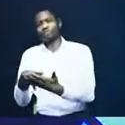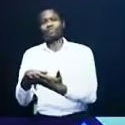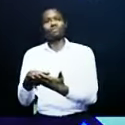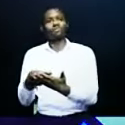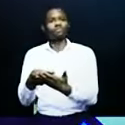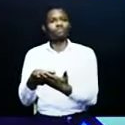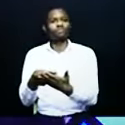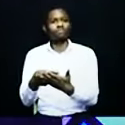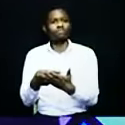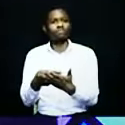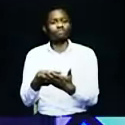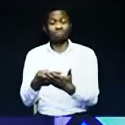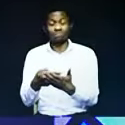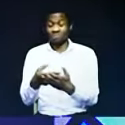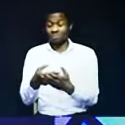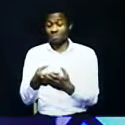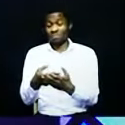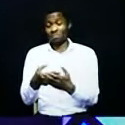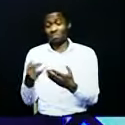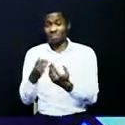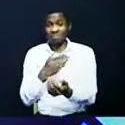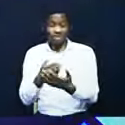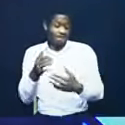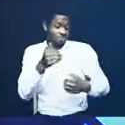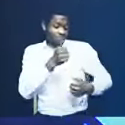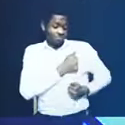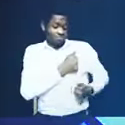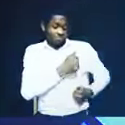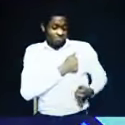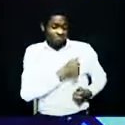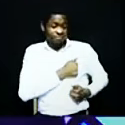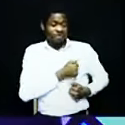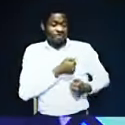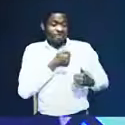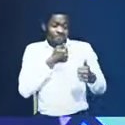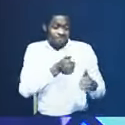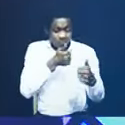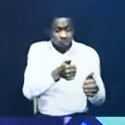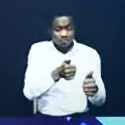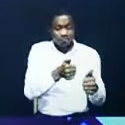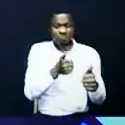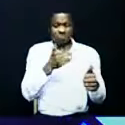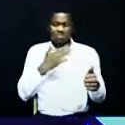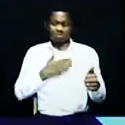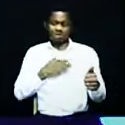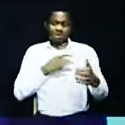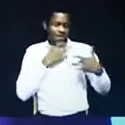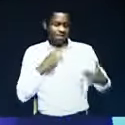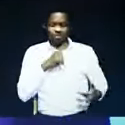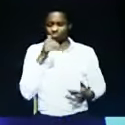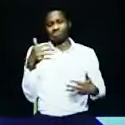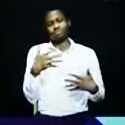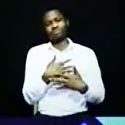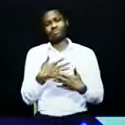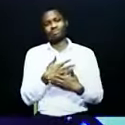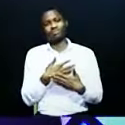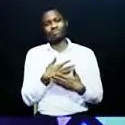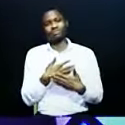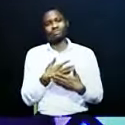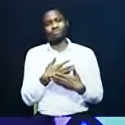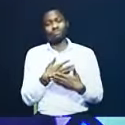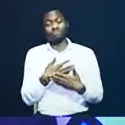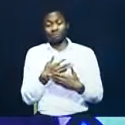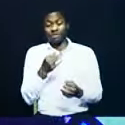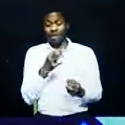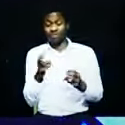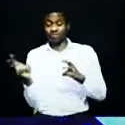Though an army besiege me, my heart will not fear. Though war